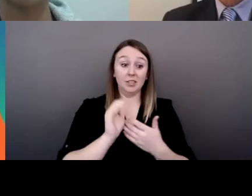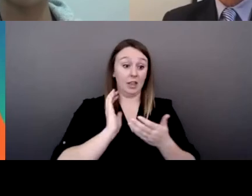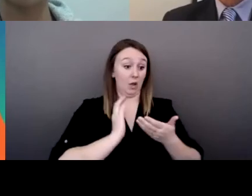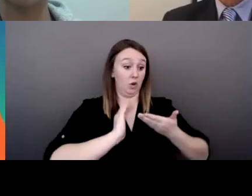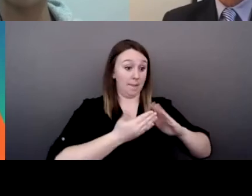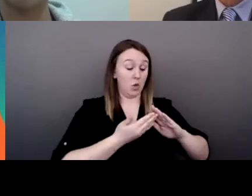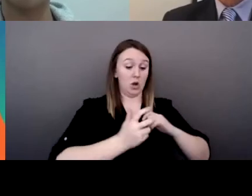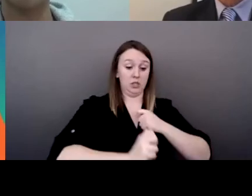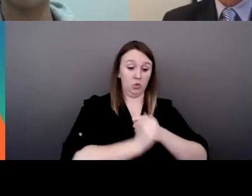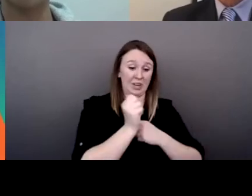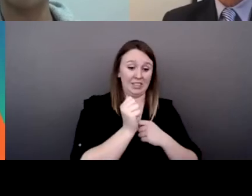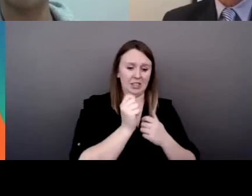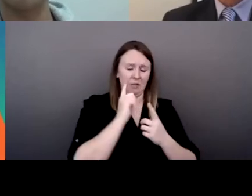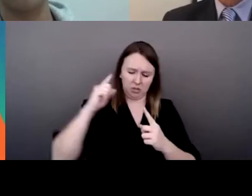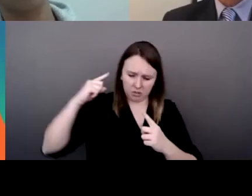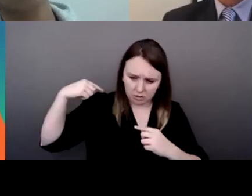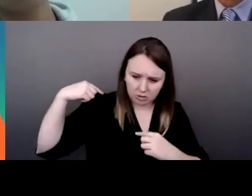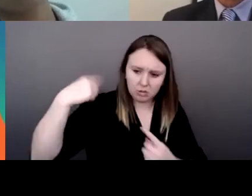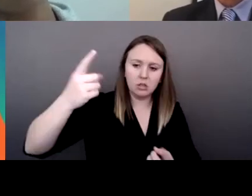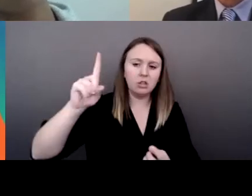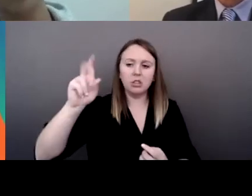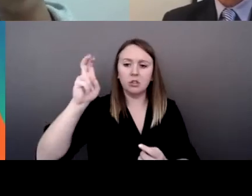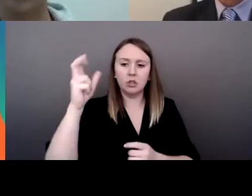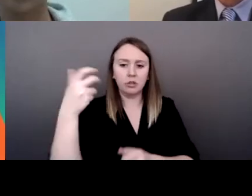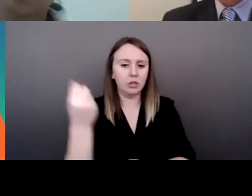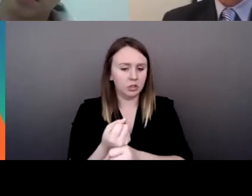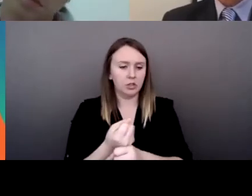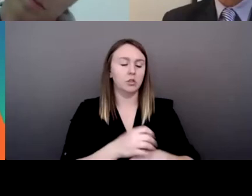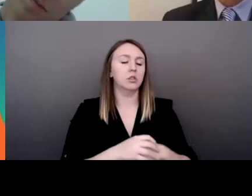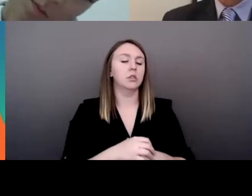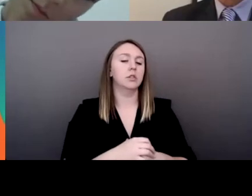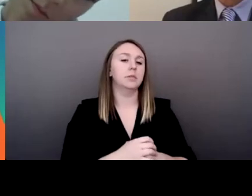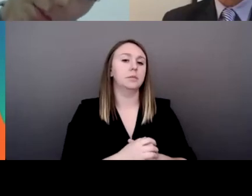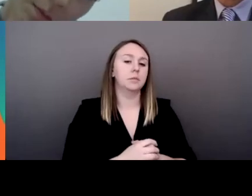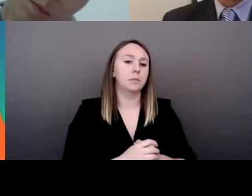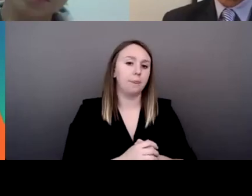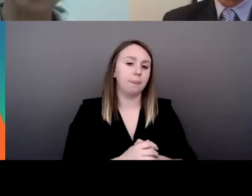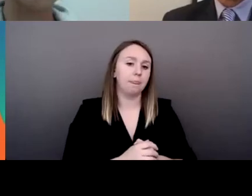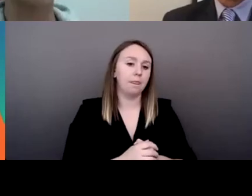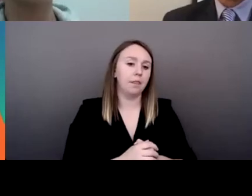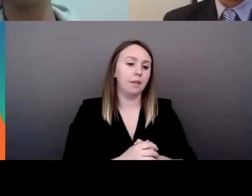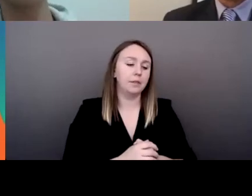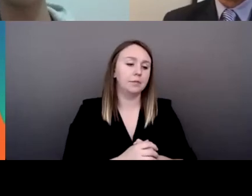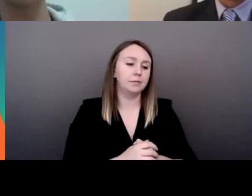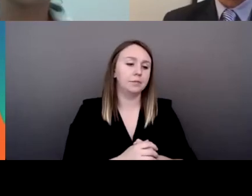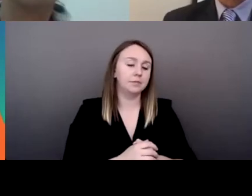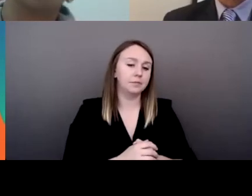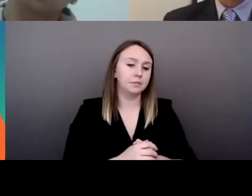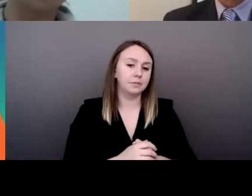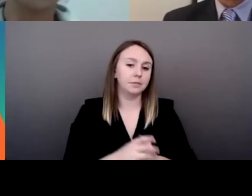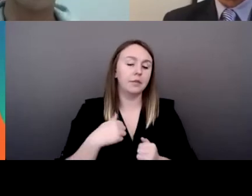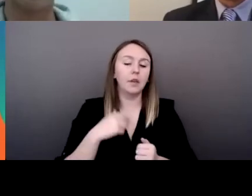risk for hundreds of years. And there's some other facets. I mean, to